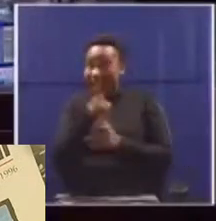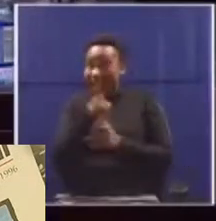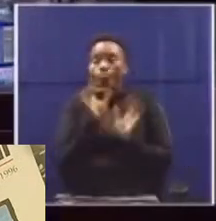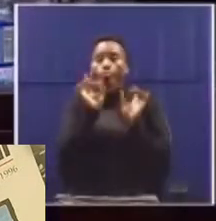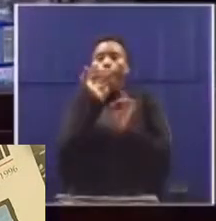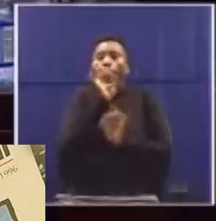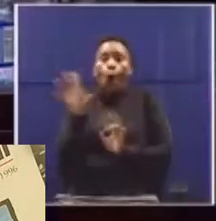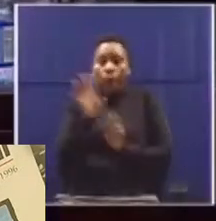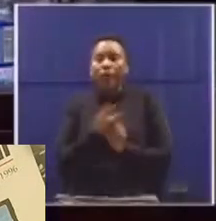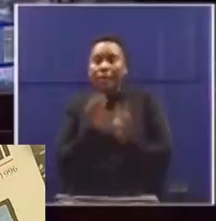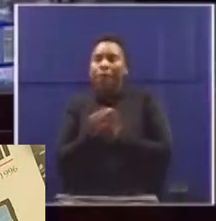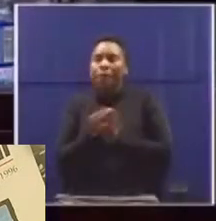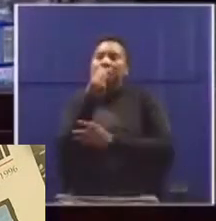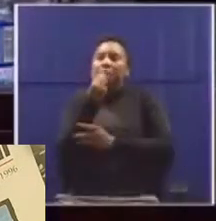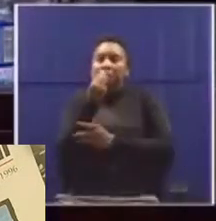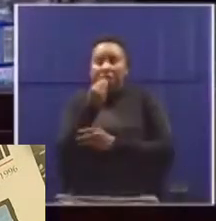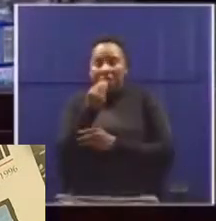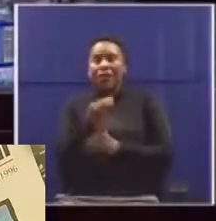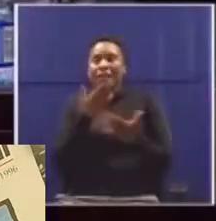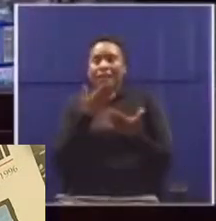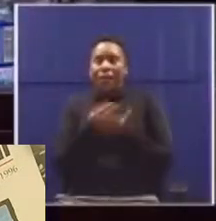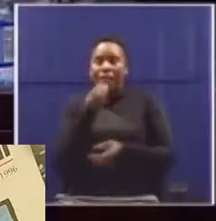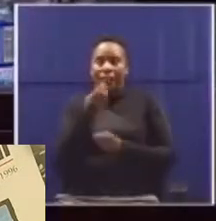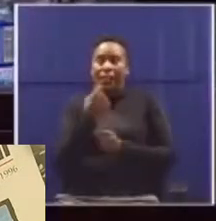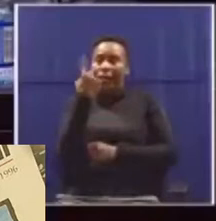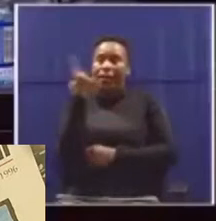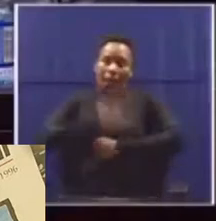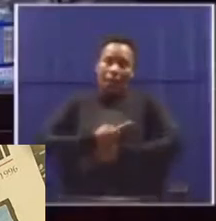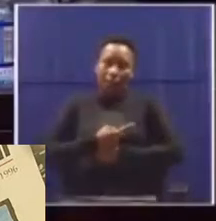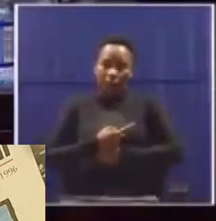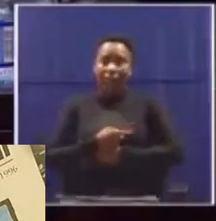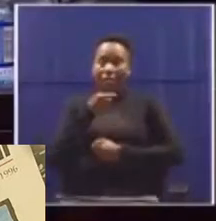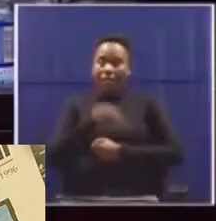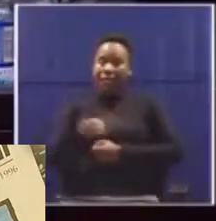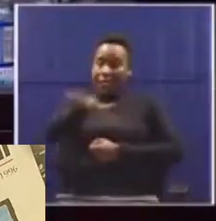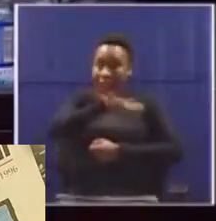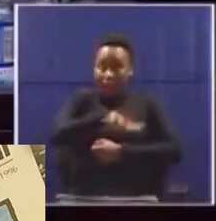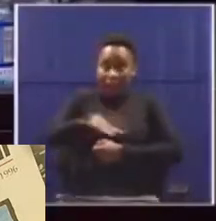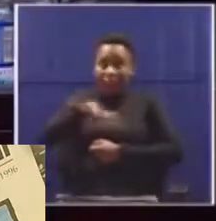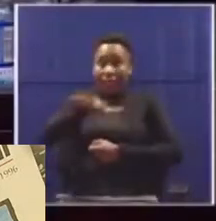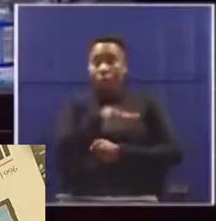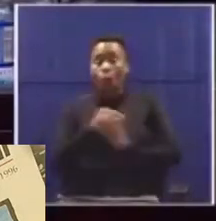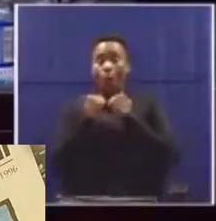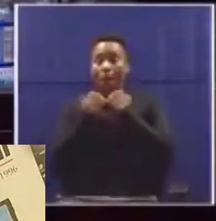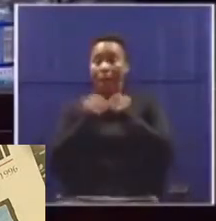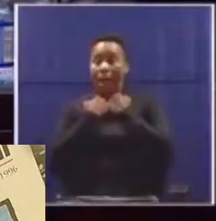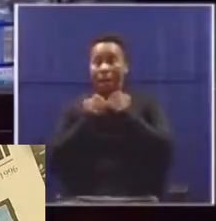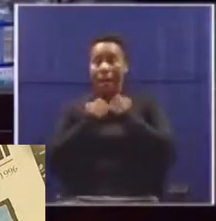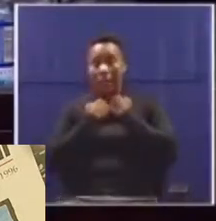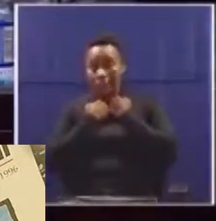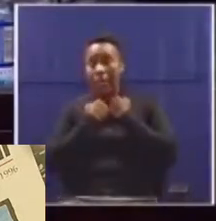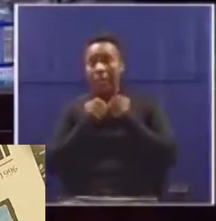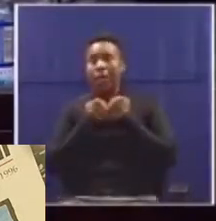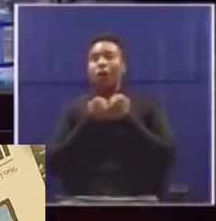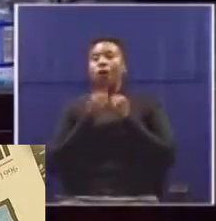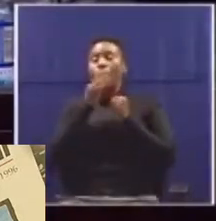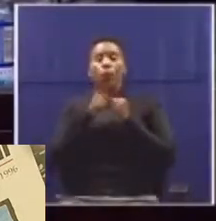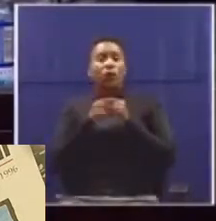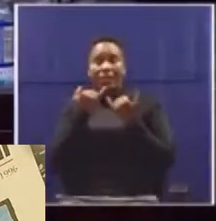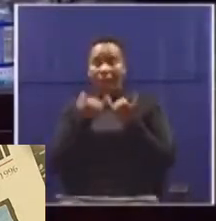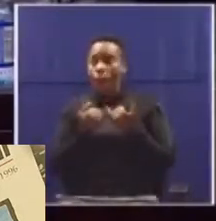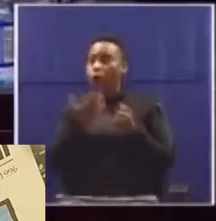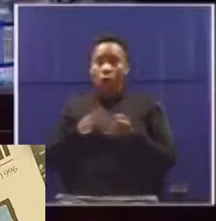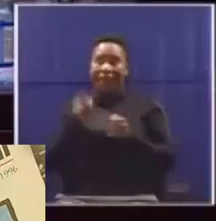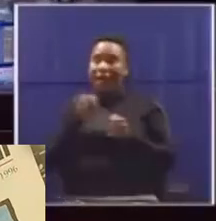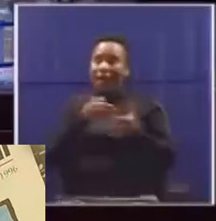the circumstances at home and these circumstances of parents should not handicap a child's future